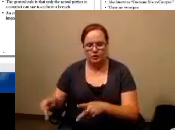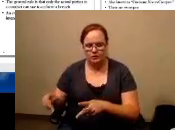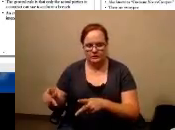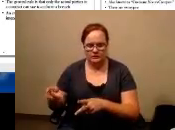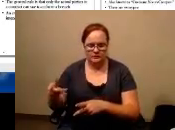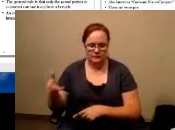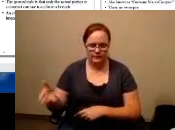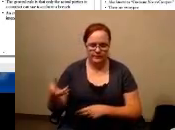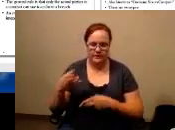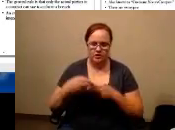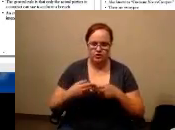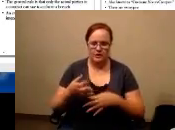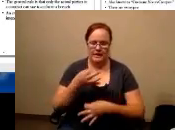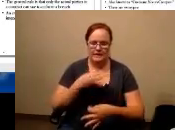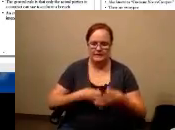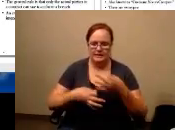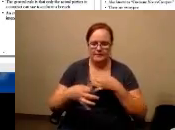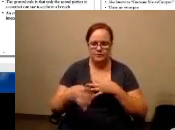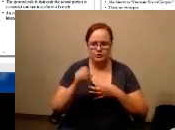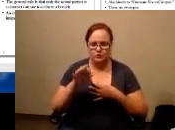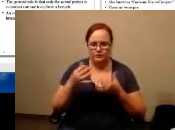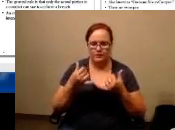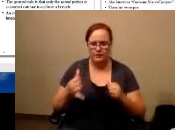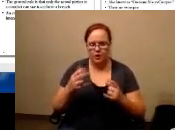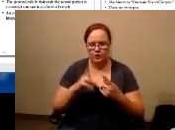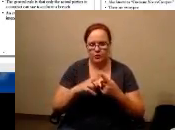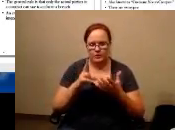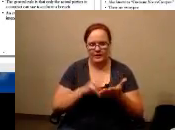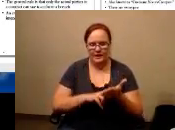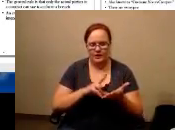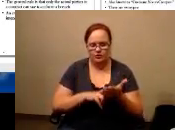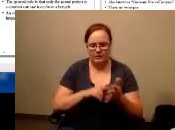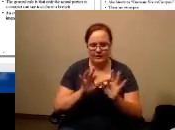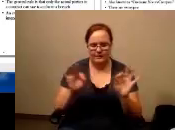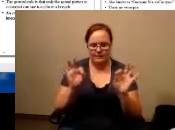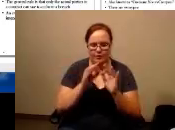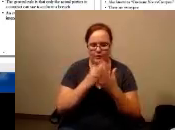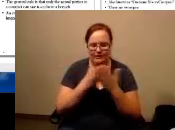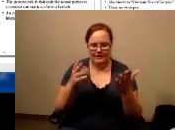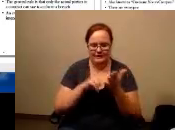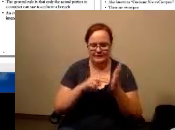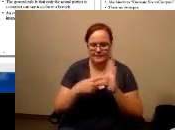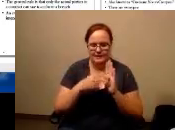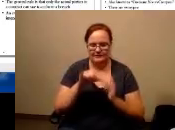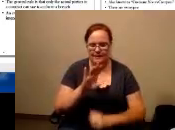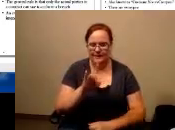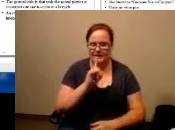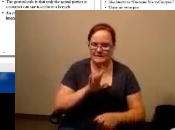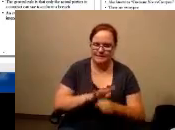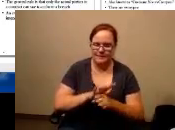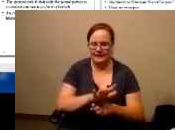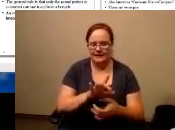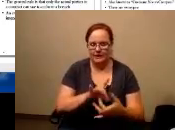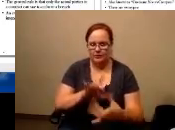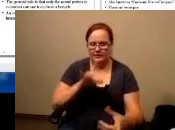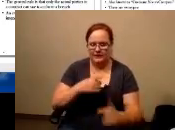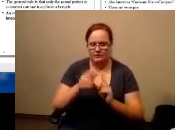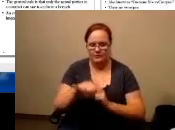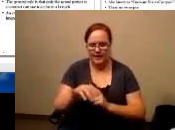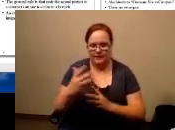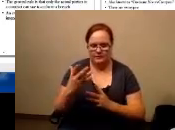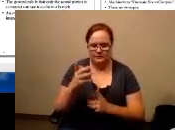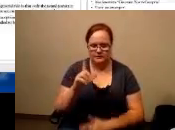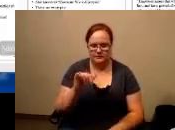a substitution of a party to a contract. The important thing is it means that B is completely released from liability.